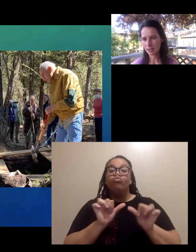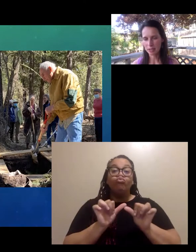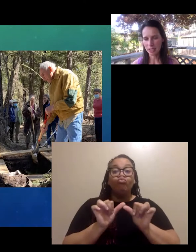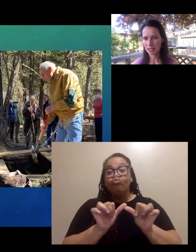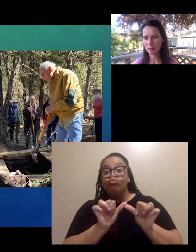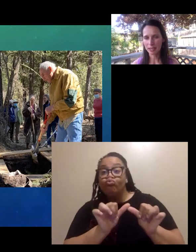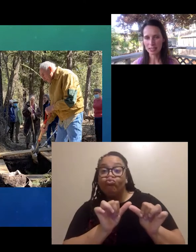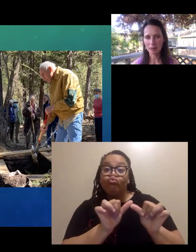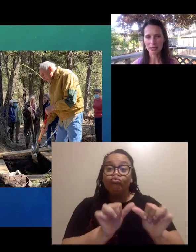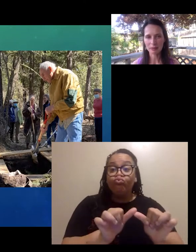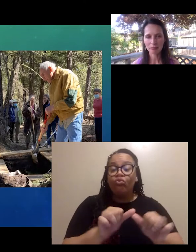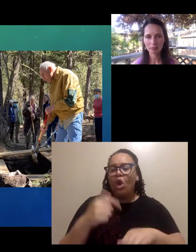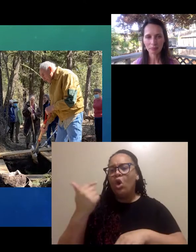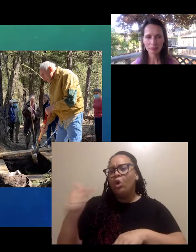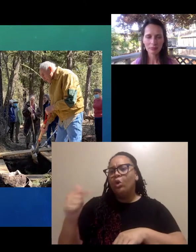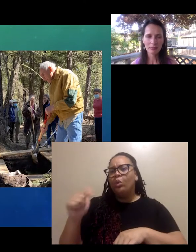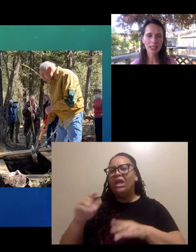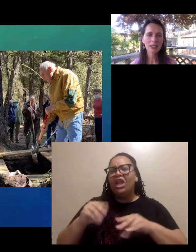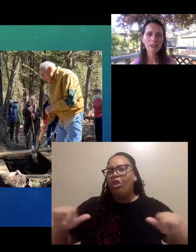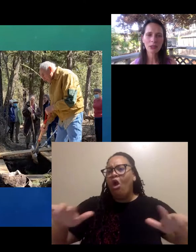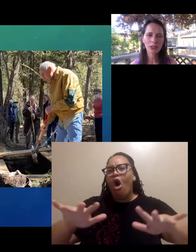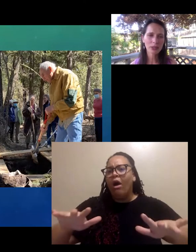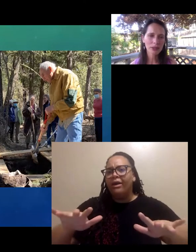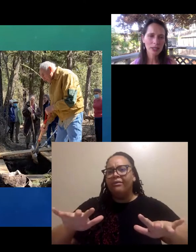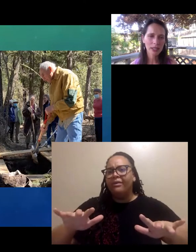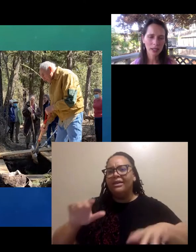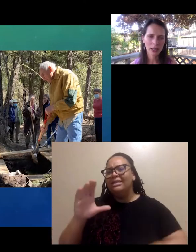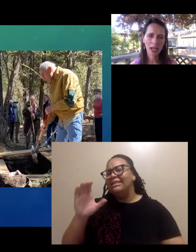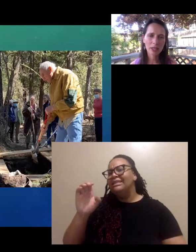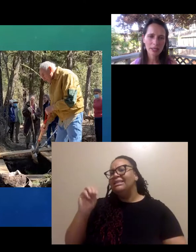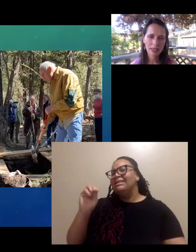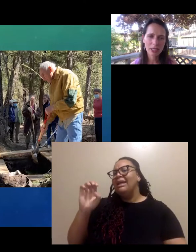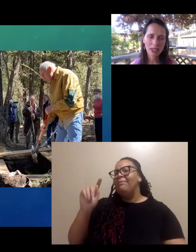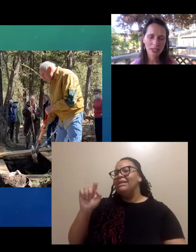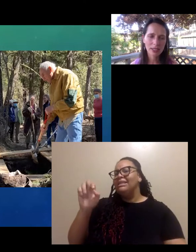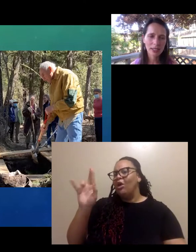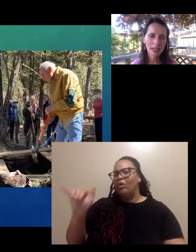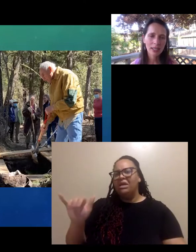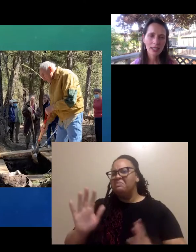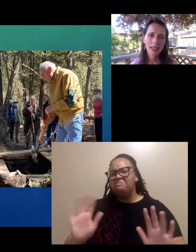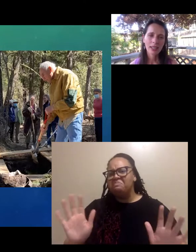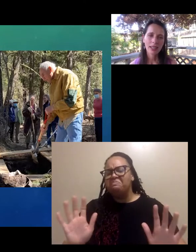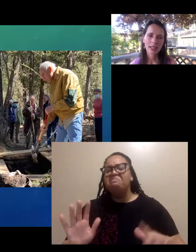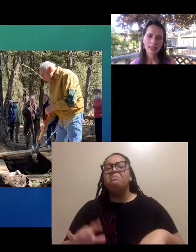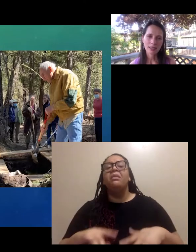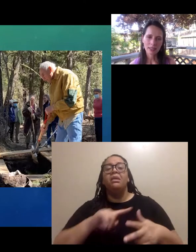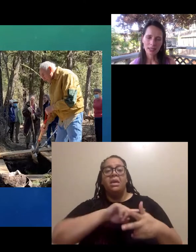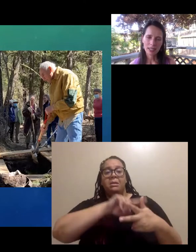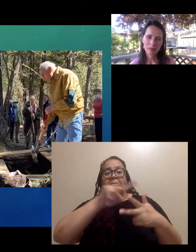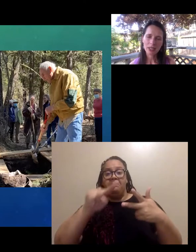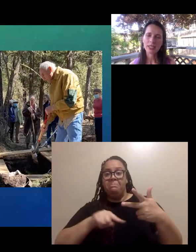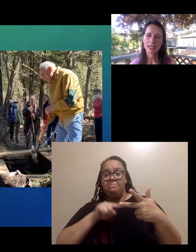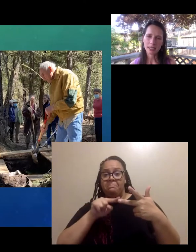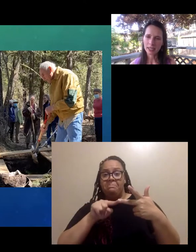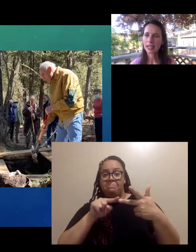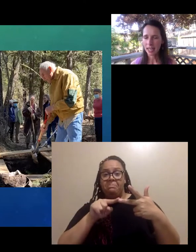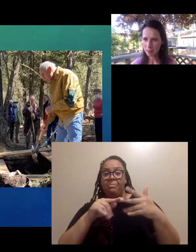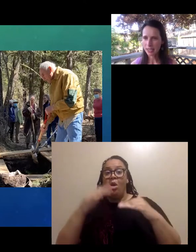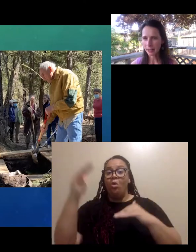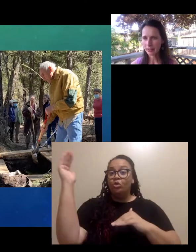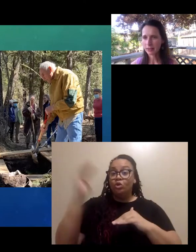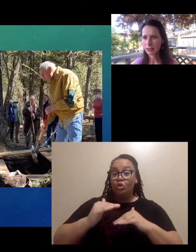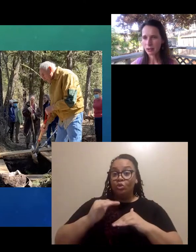lawn cemetery by any means. And then of course, and reducing our carbon emissions, and protecting